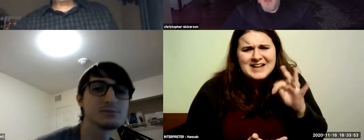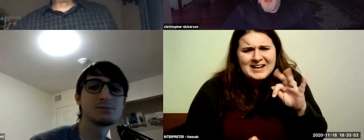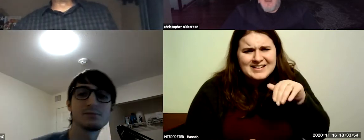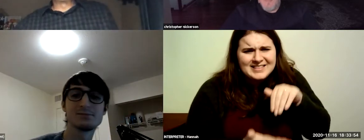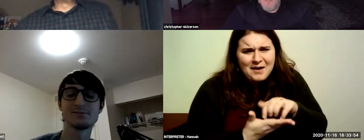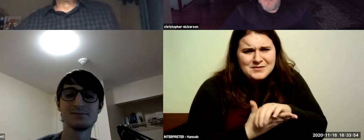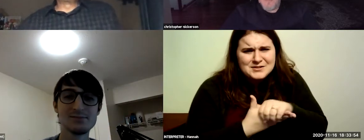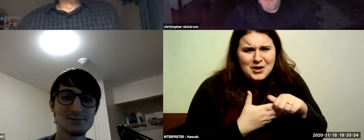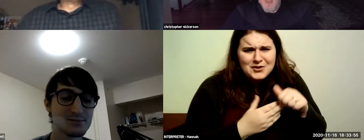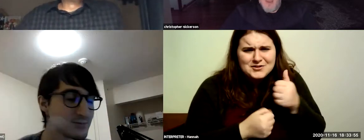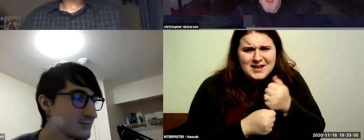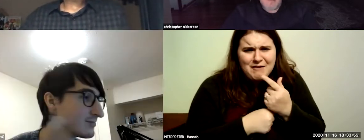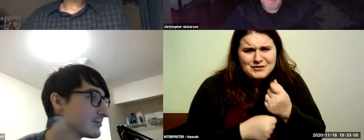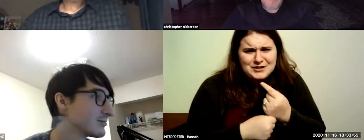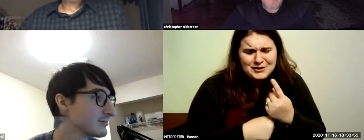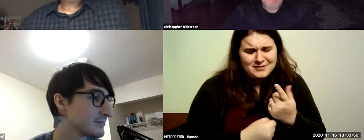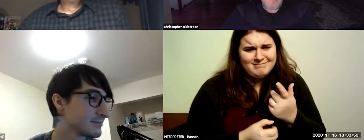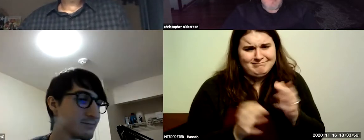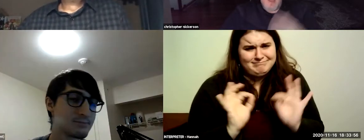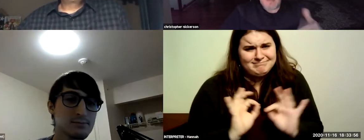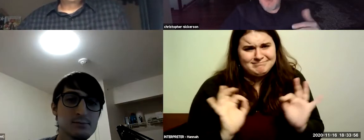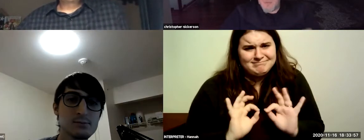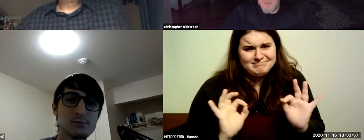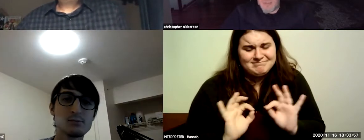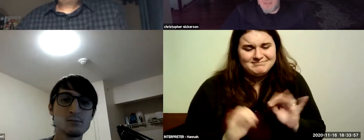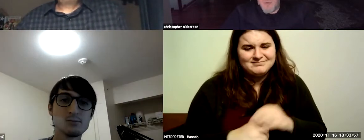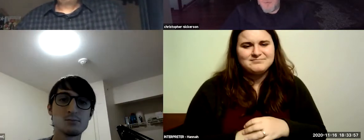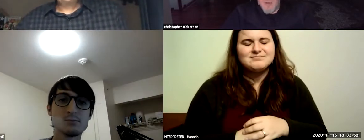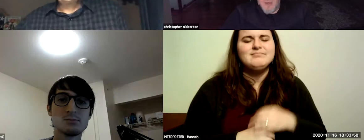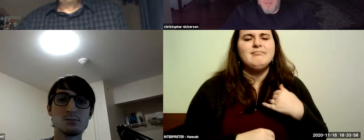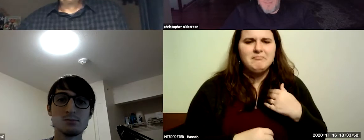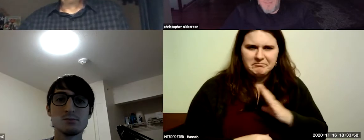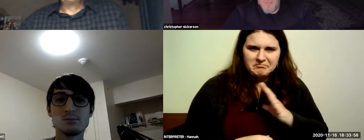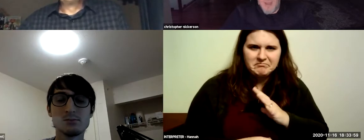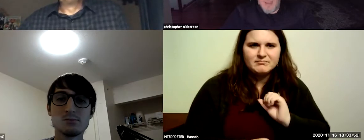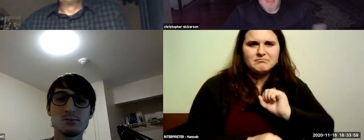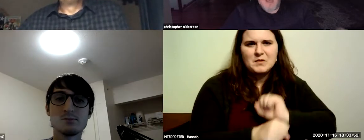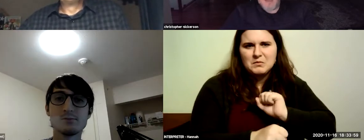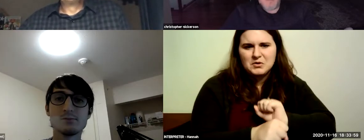year. And as I was doing that stuff,